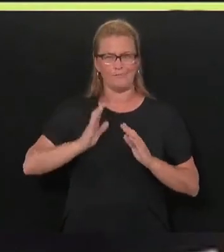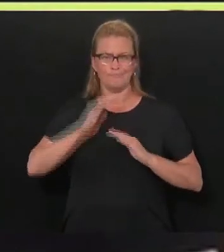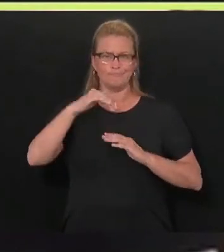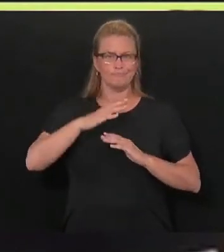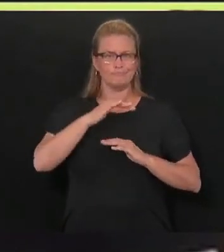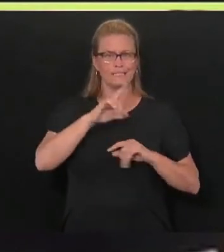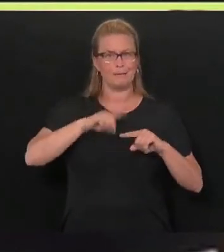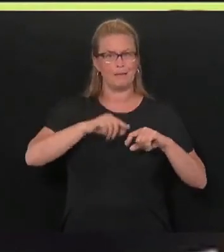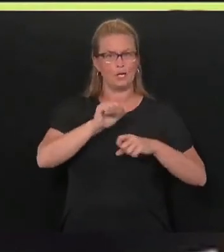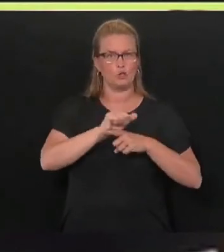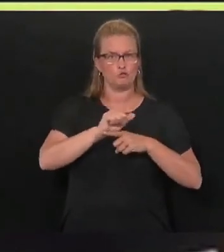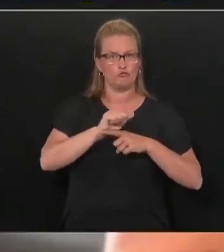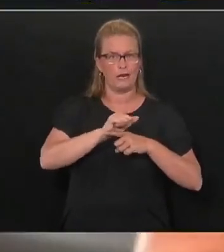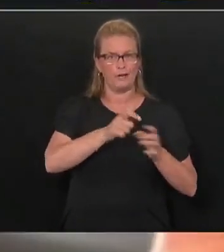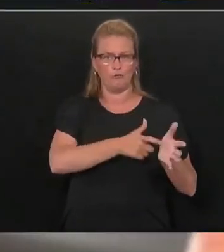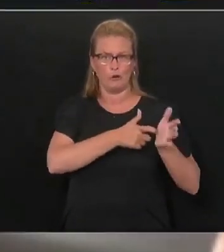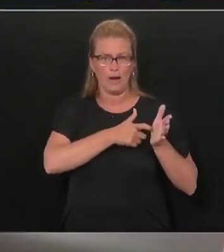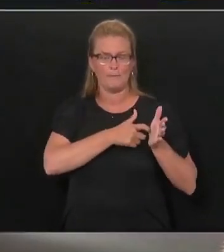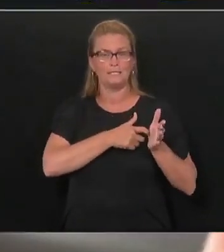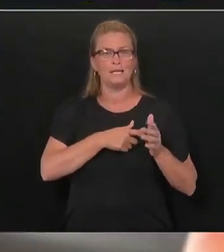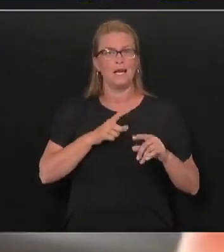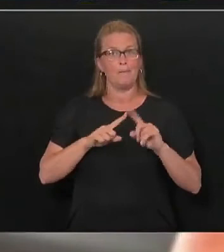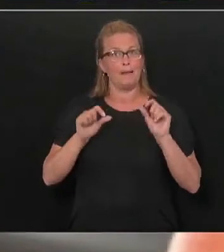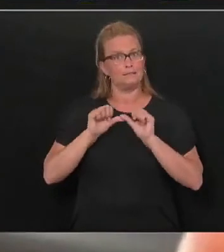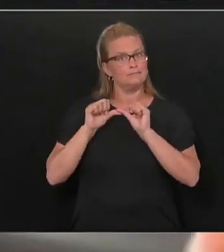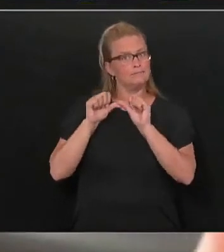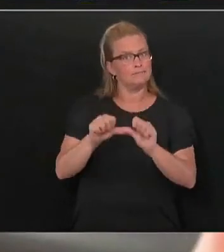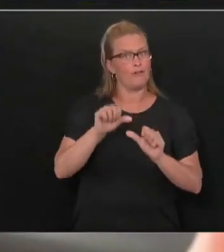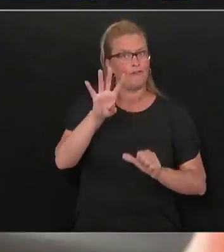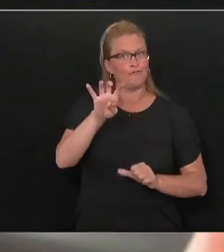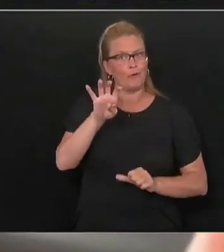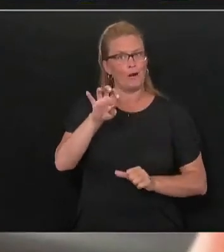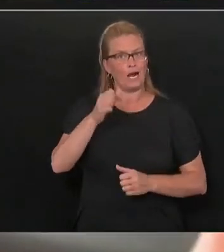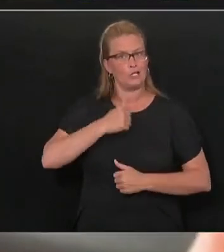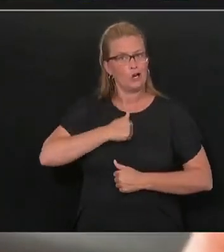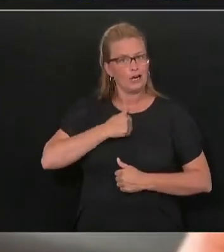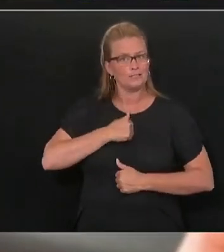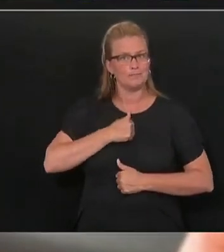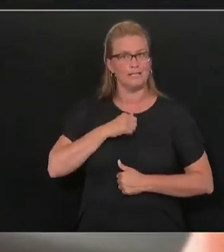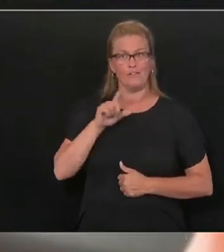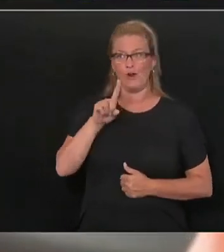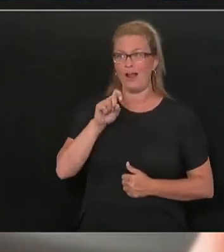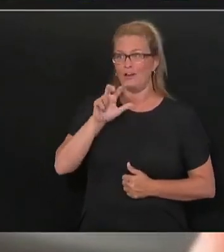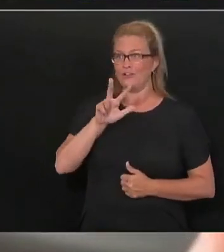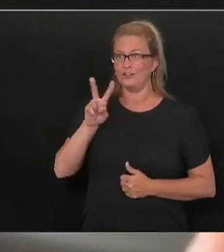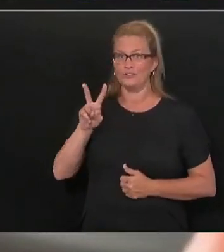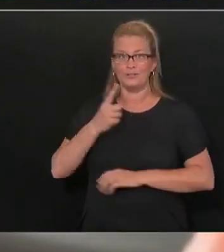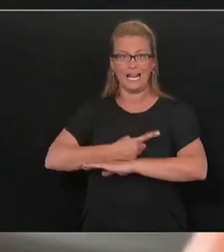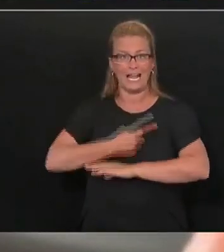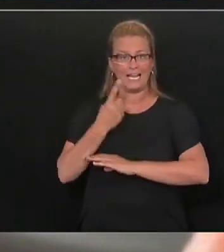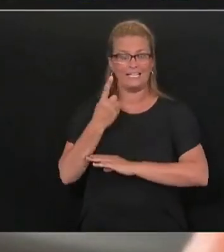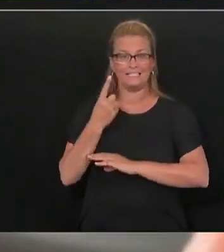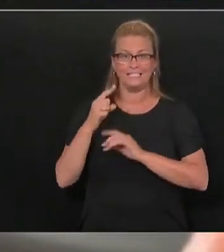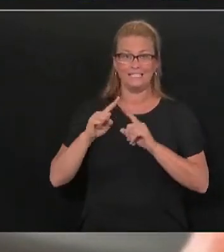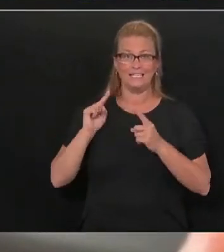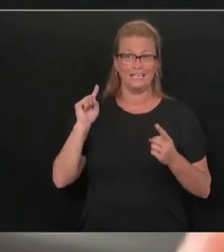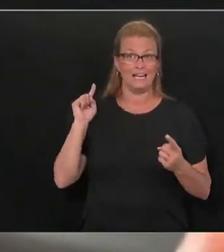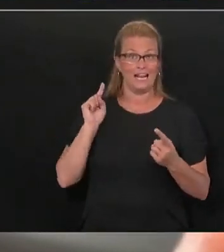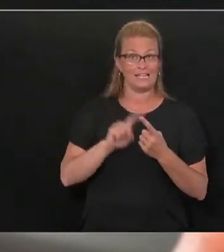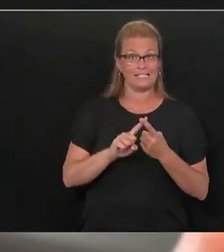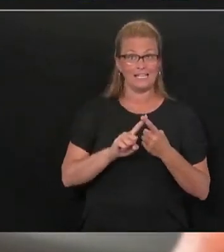training requirements. To maintain 400 guardsmen for the 132 days through the rest of the end of